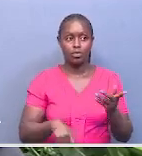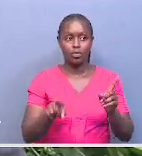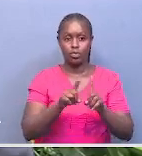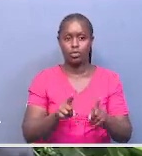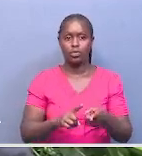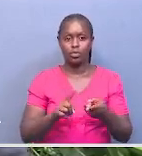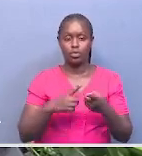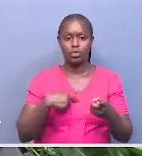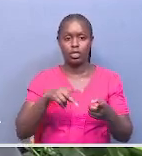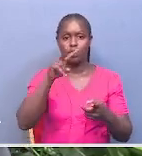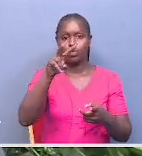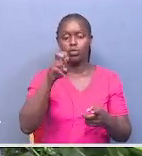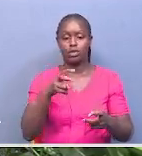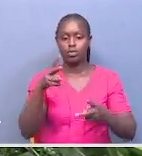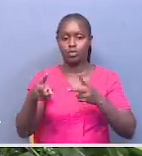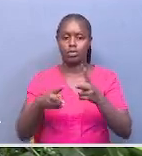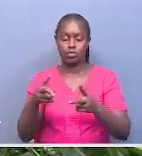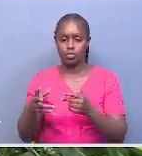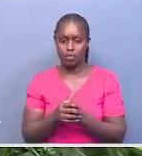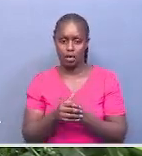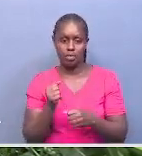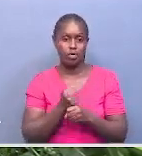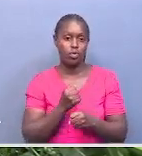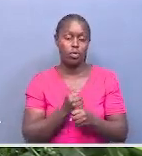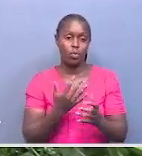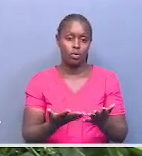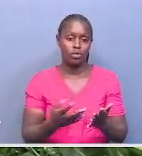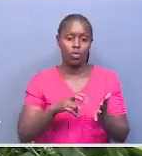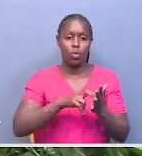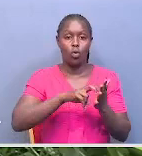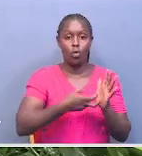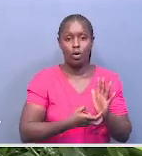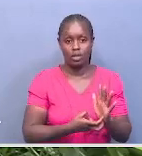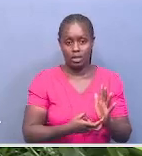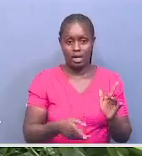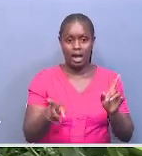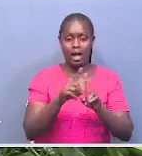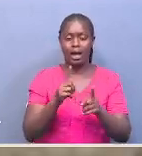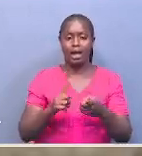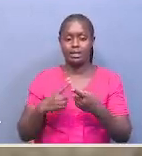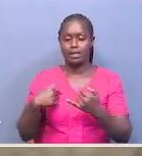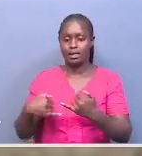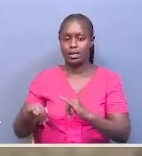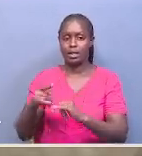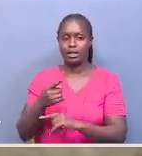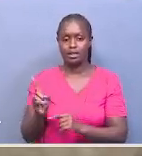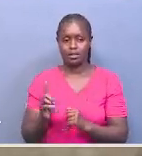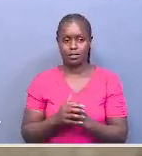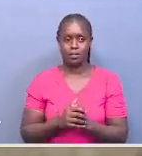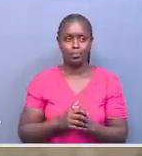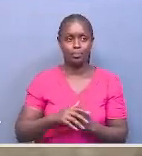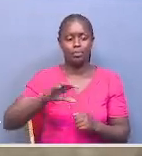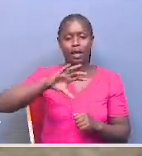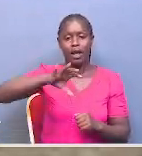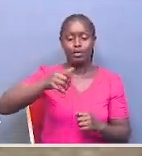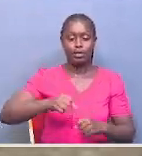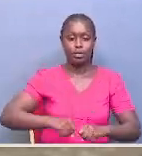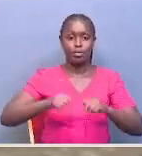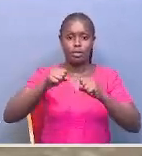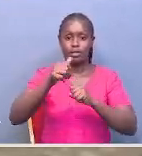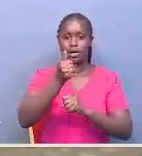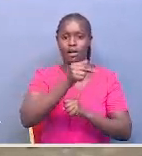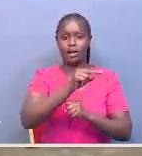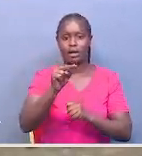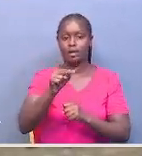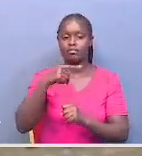catch-22. Where do I take the ones that have put on contract as I obey this order? The county boss, Anne Waiguru, has since